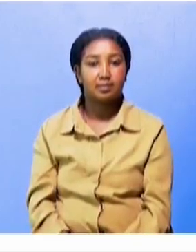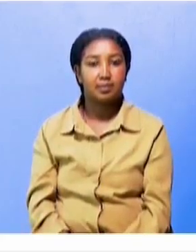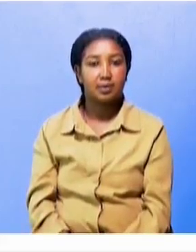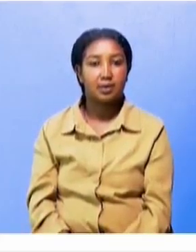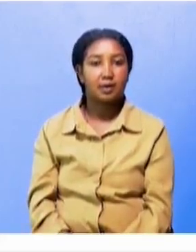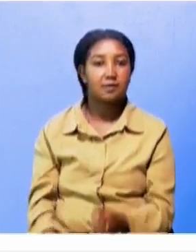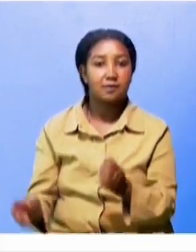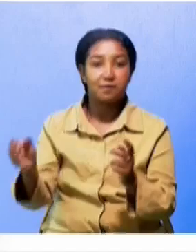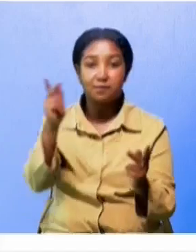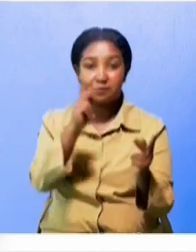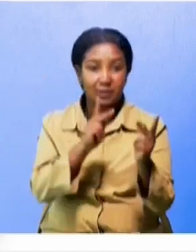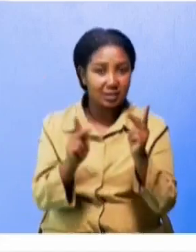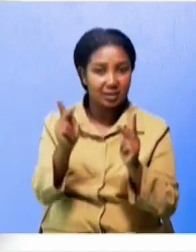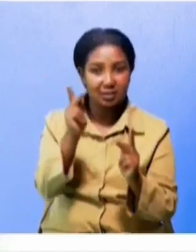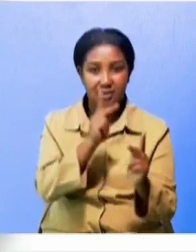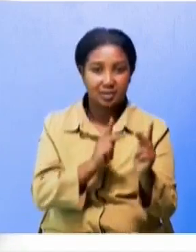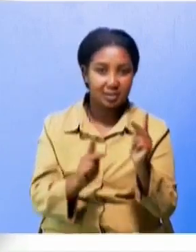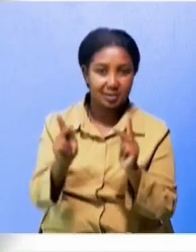visits